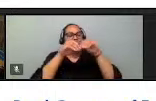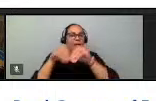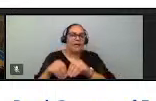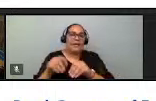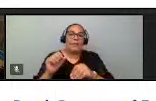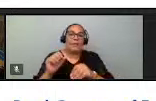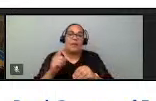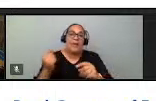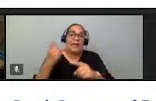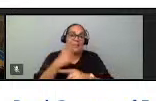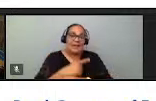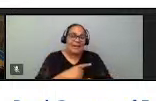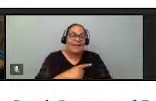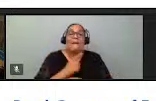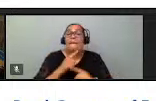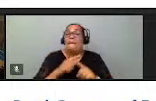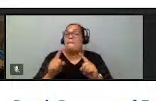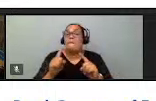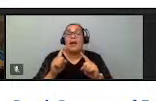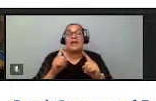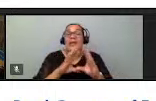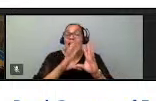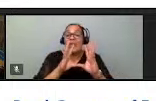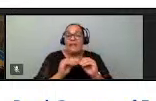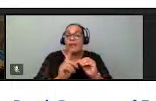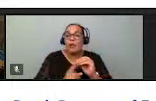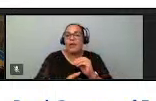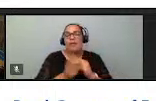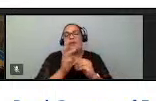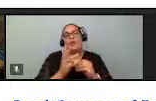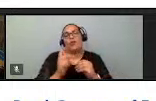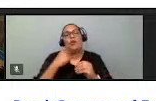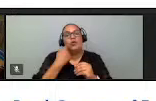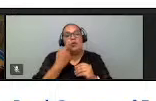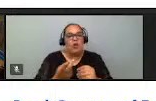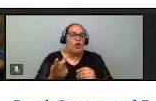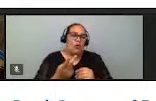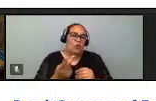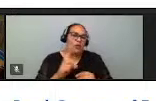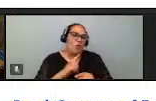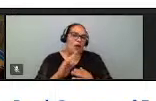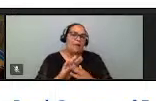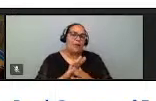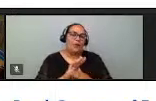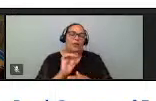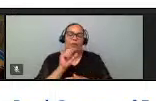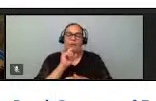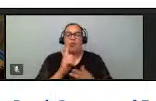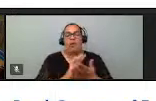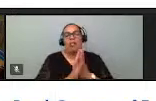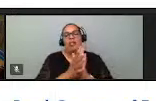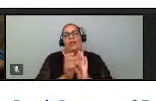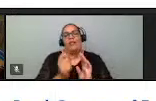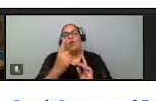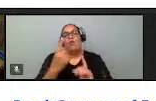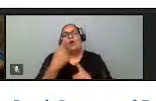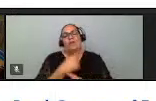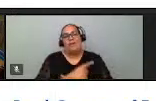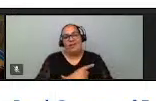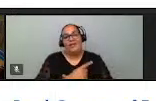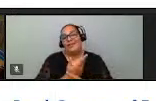day and on everything that's going to happen the next day as well because of what's disrupted on this day